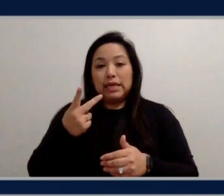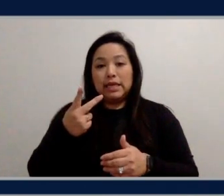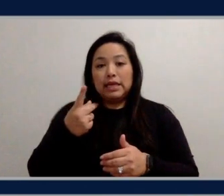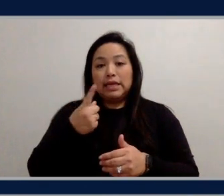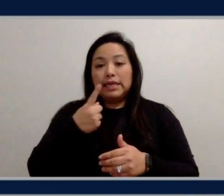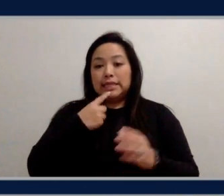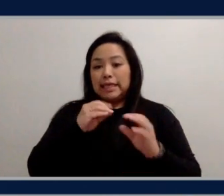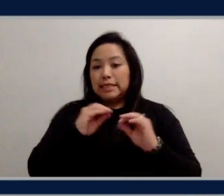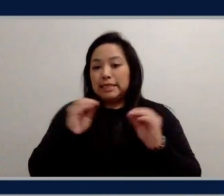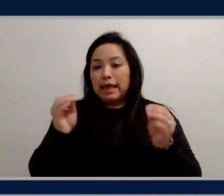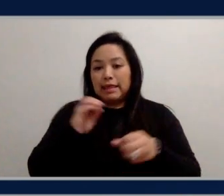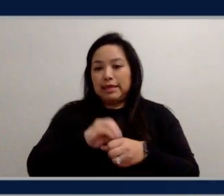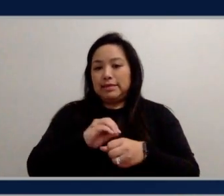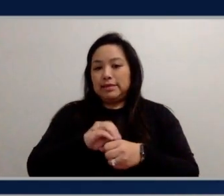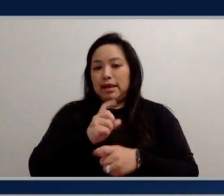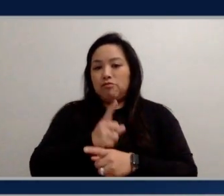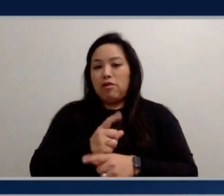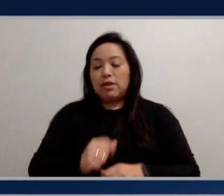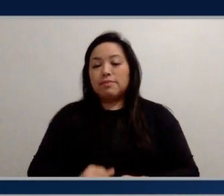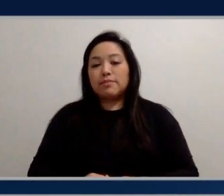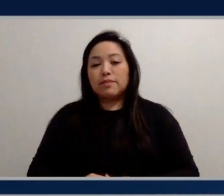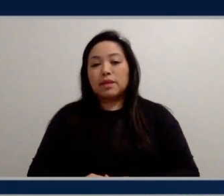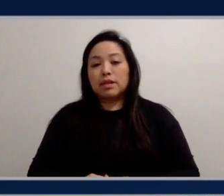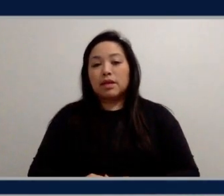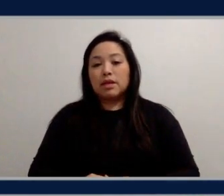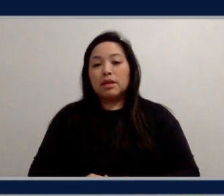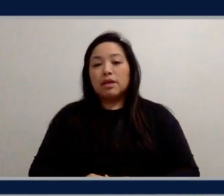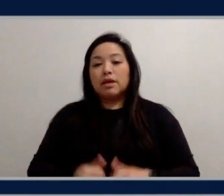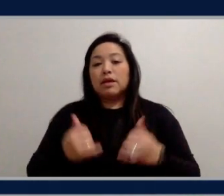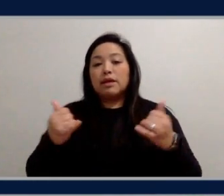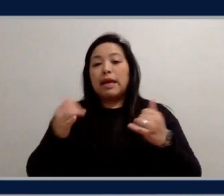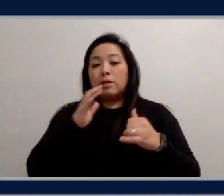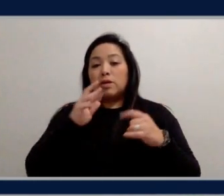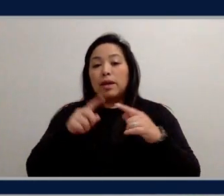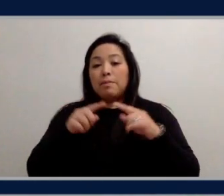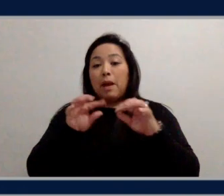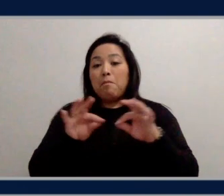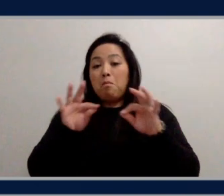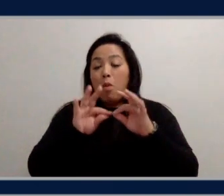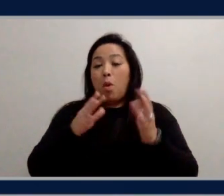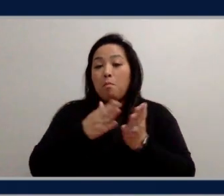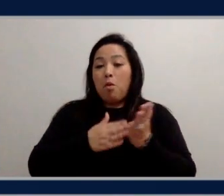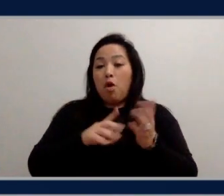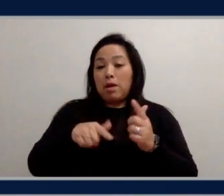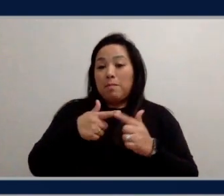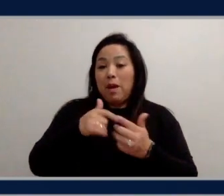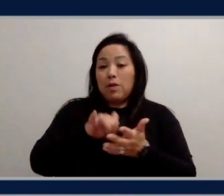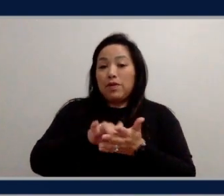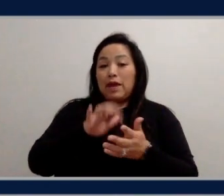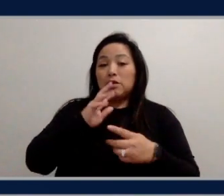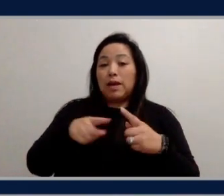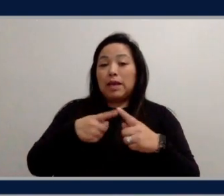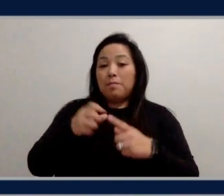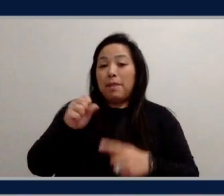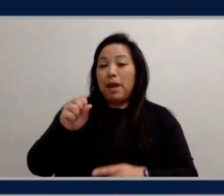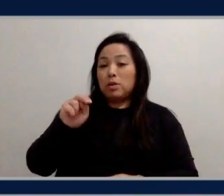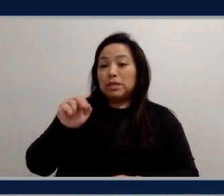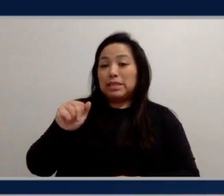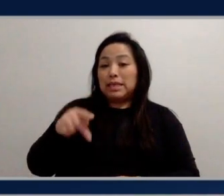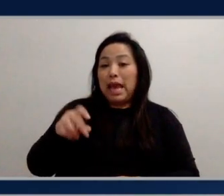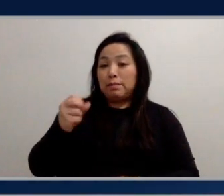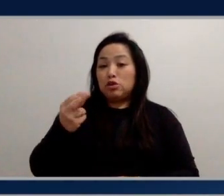the particular table, right? Coming to the important bit about it, we have been talking about snapshot management, right? How to verify if there's any